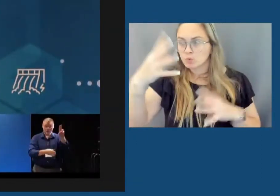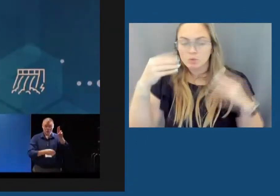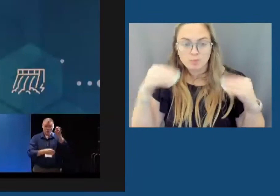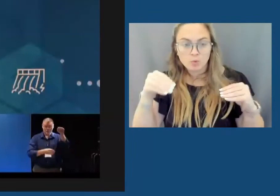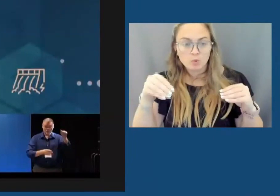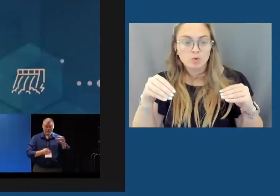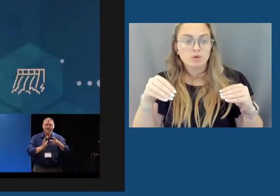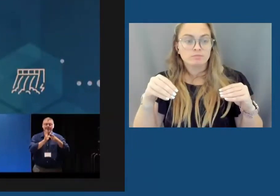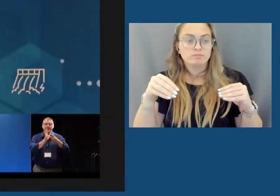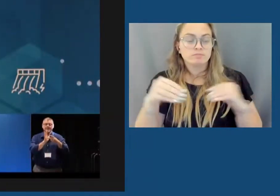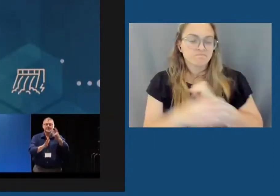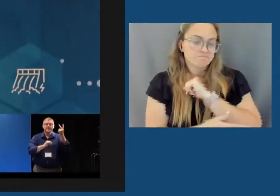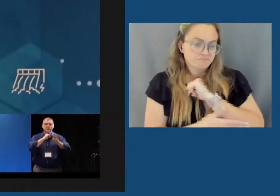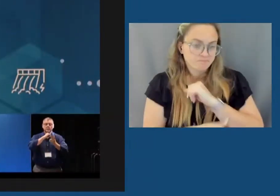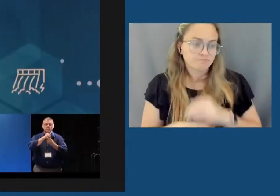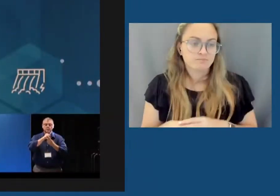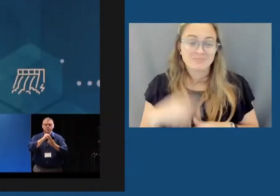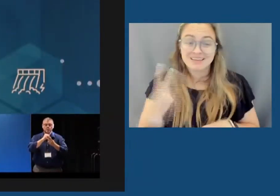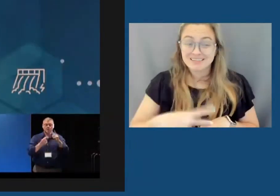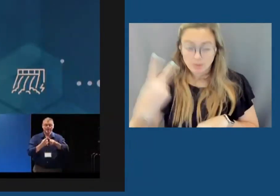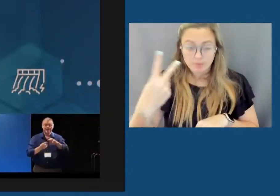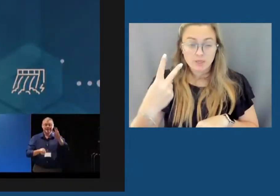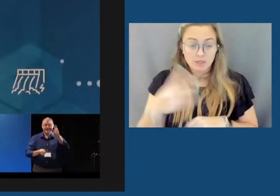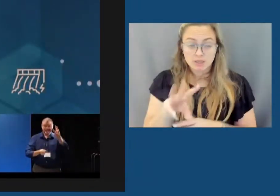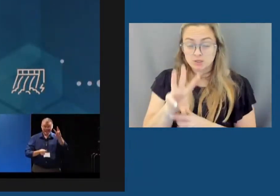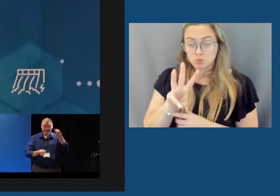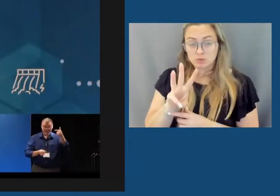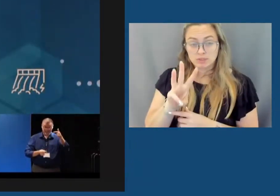our energy storage target to 6 gigawatts,